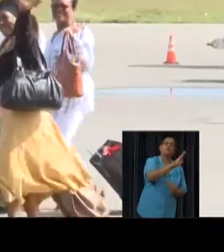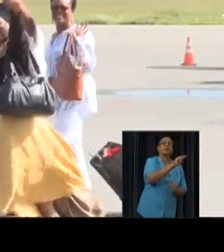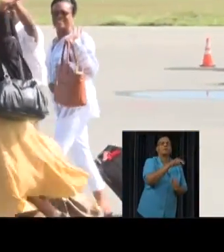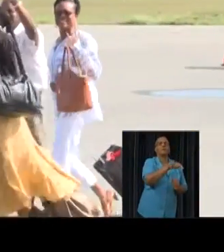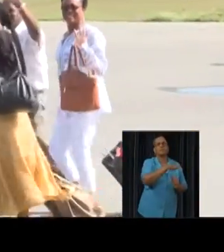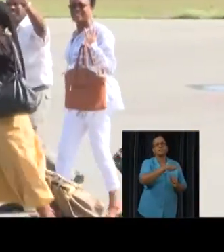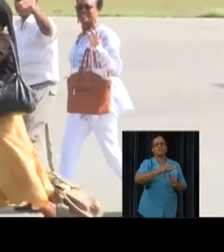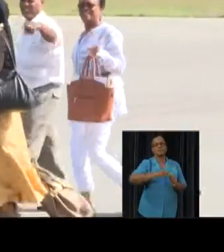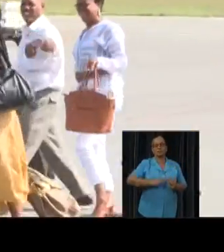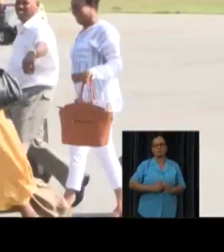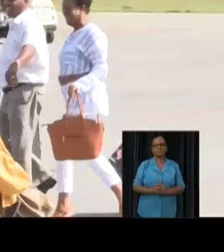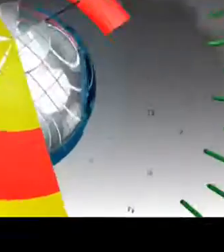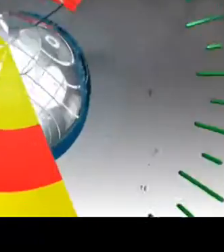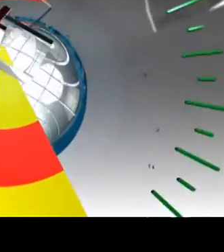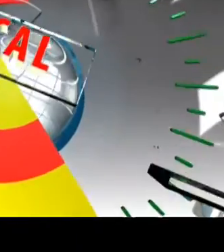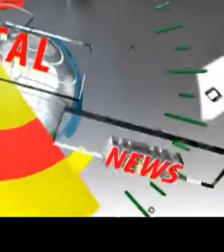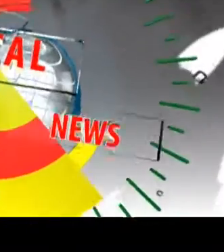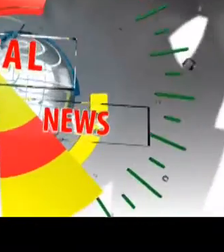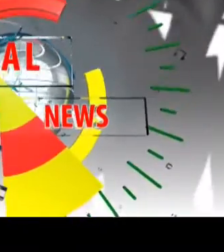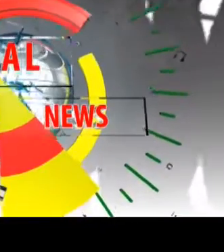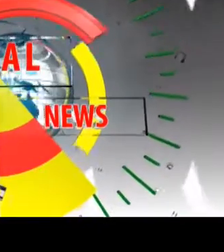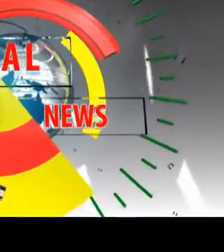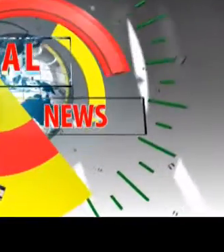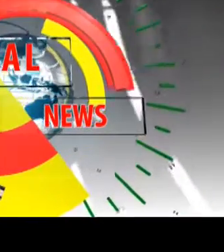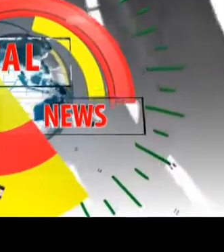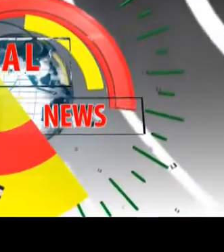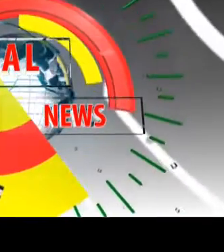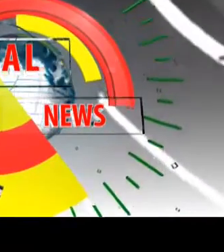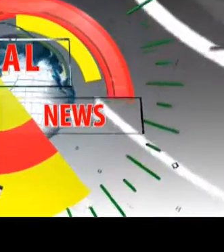to their country.